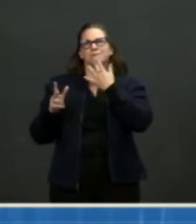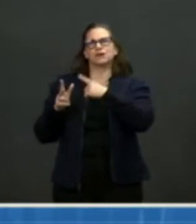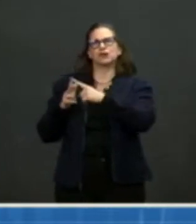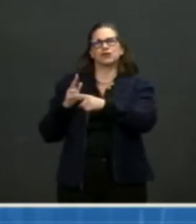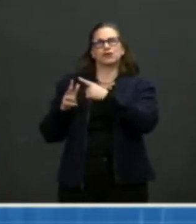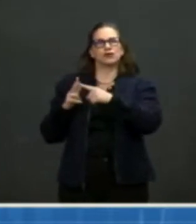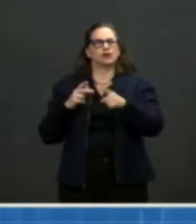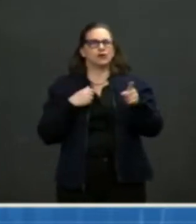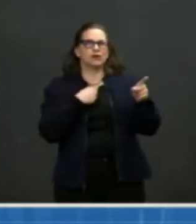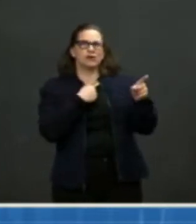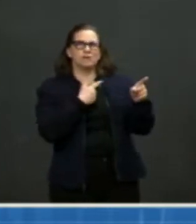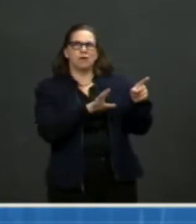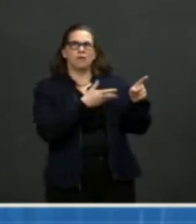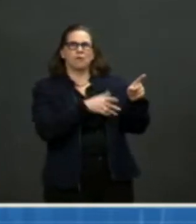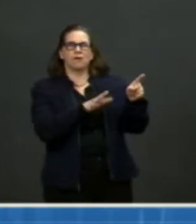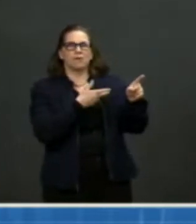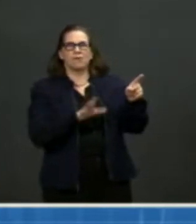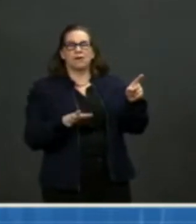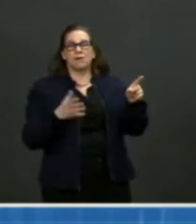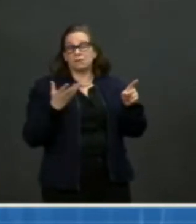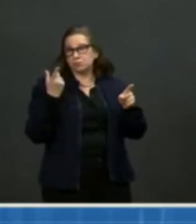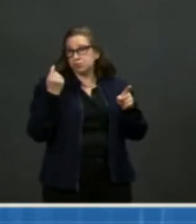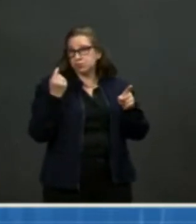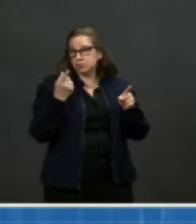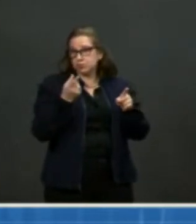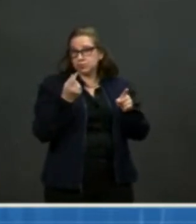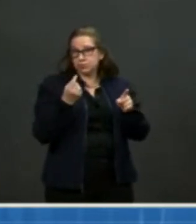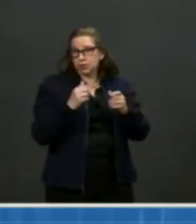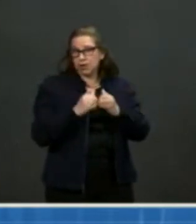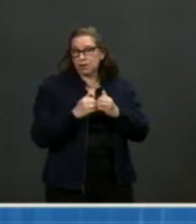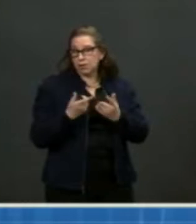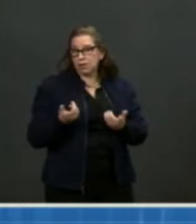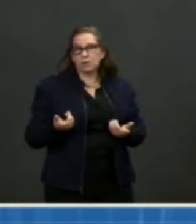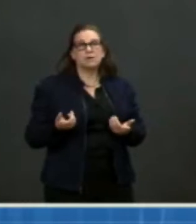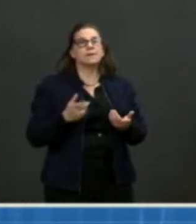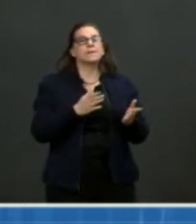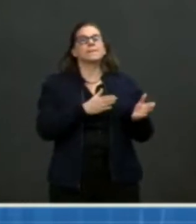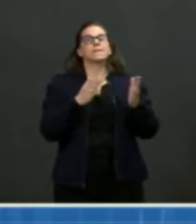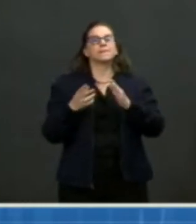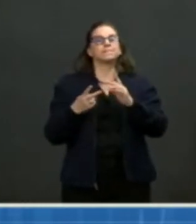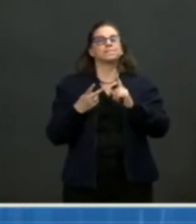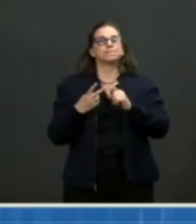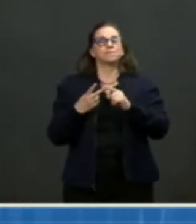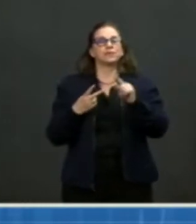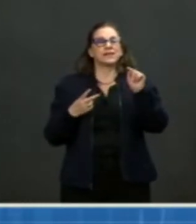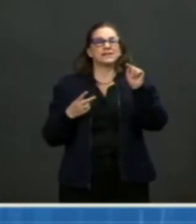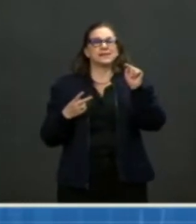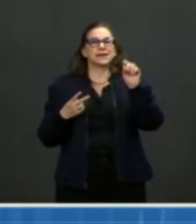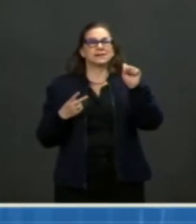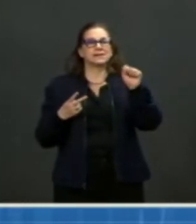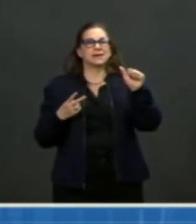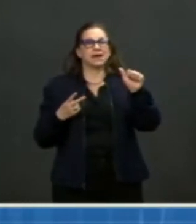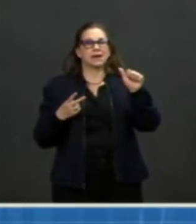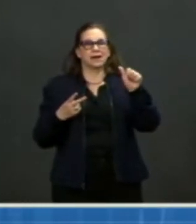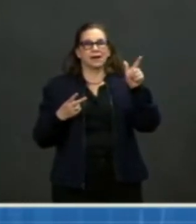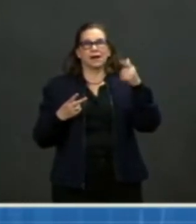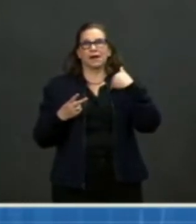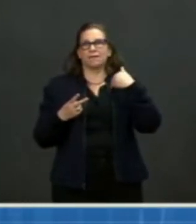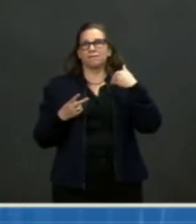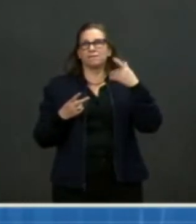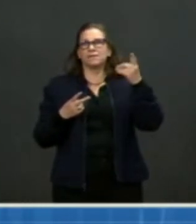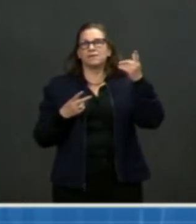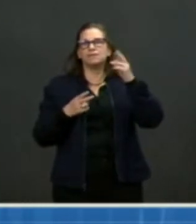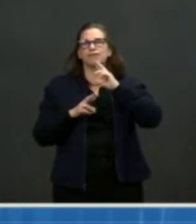just reported that Sunday was its busiest air travel day of the year so far. Okay, so let me start with Dr. Fauci with the first question,